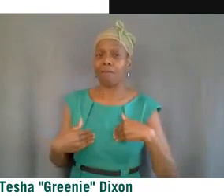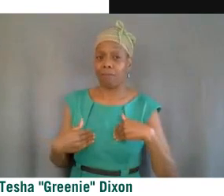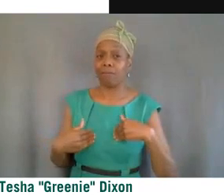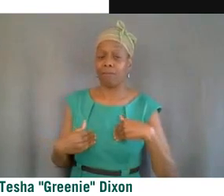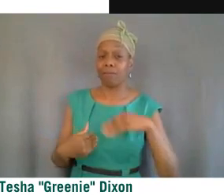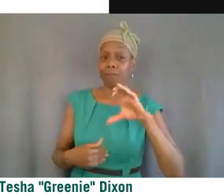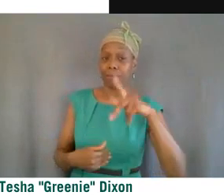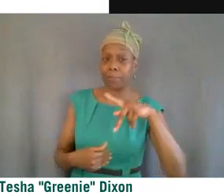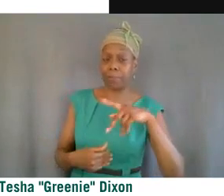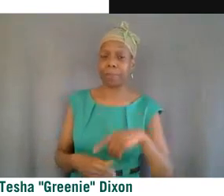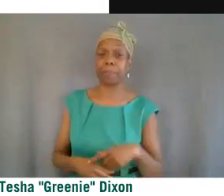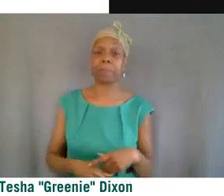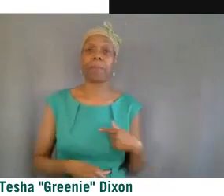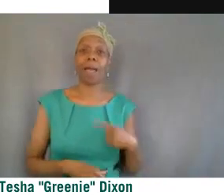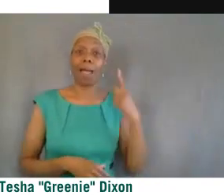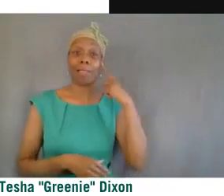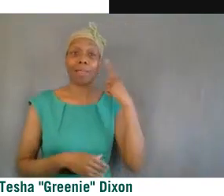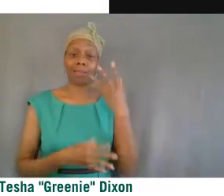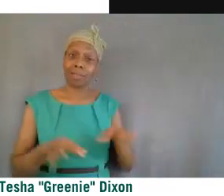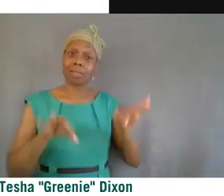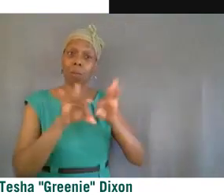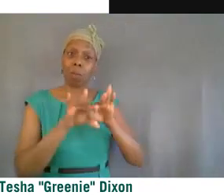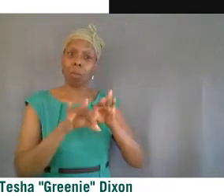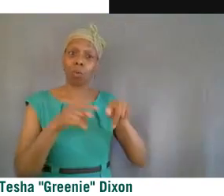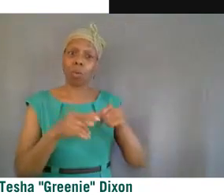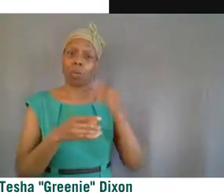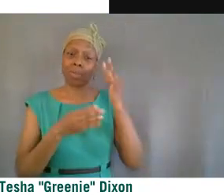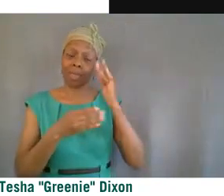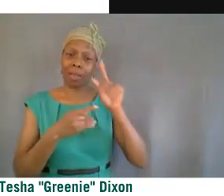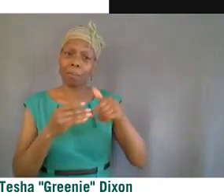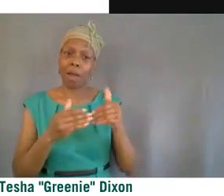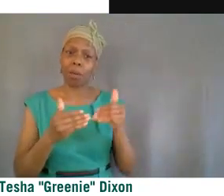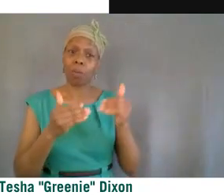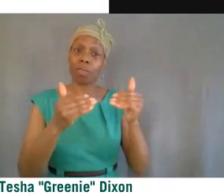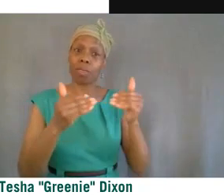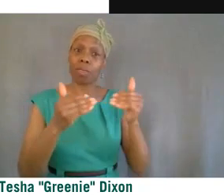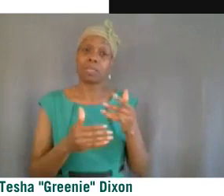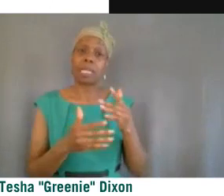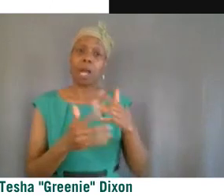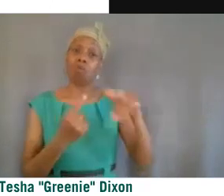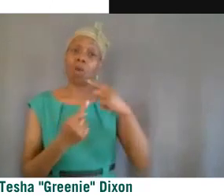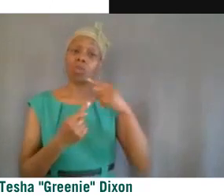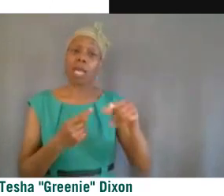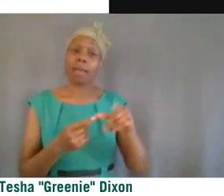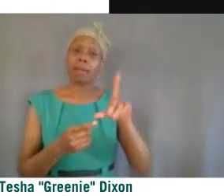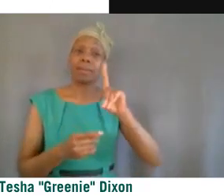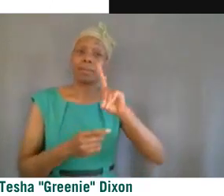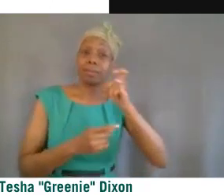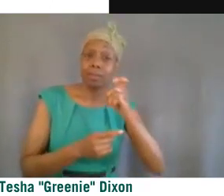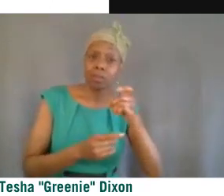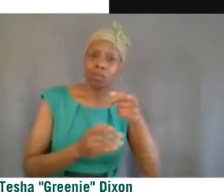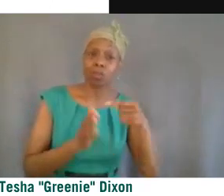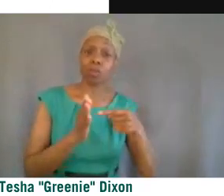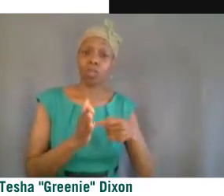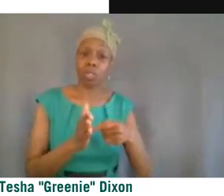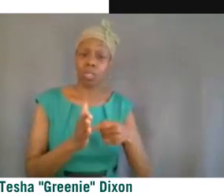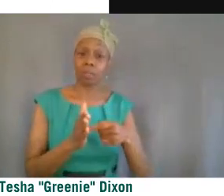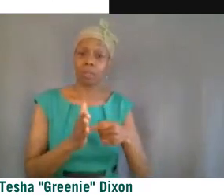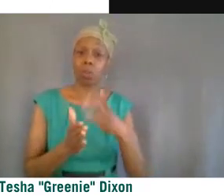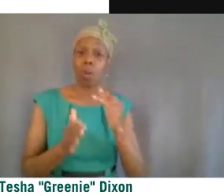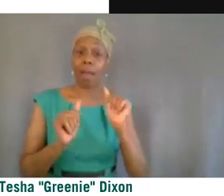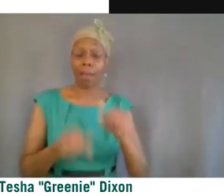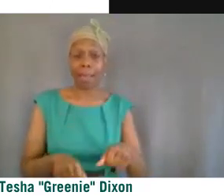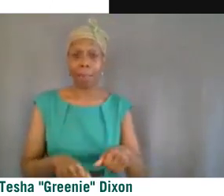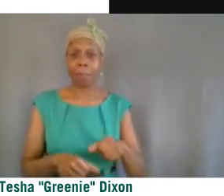really important, because when we sort of think about then around, say, diagnosis and why diagnosis potentially can be tricky, but